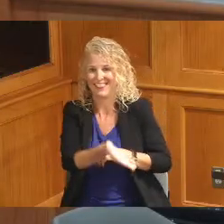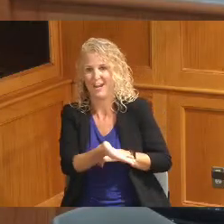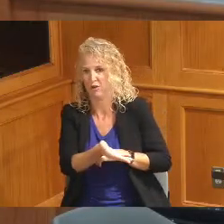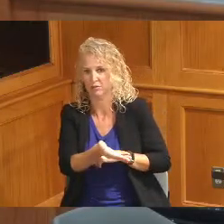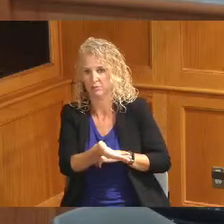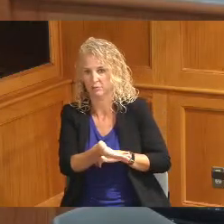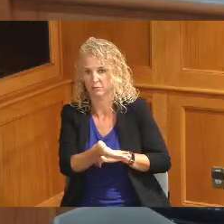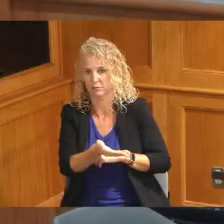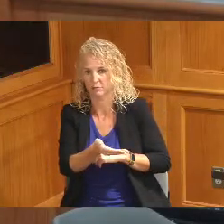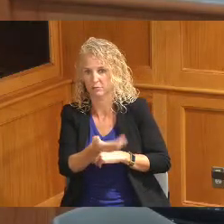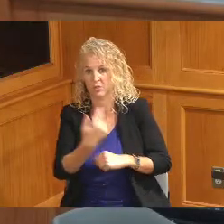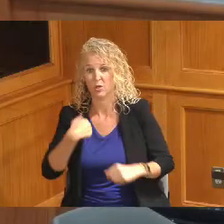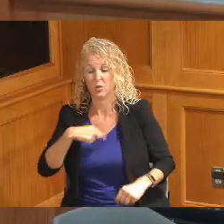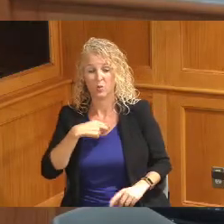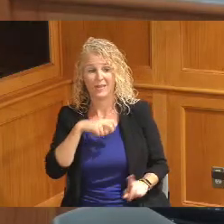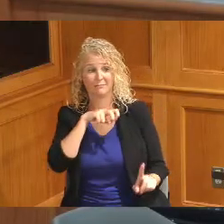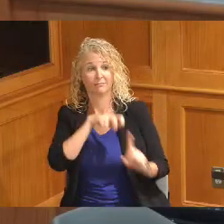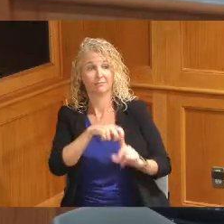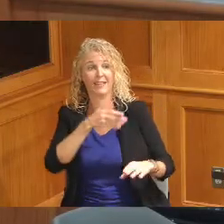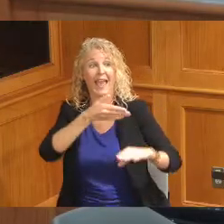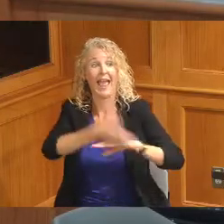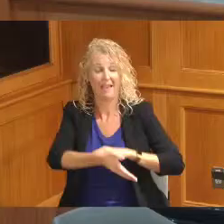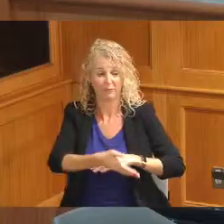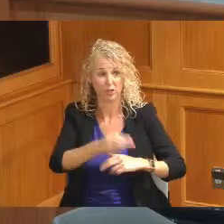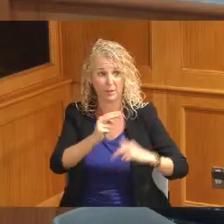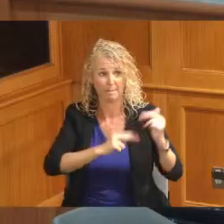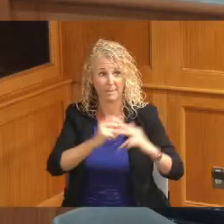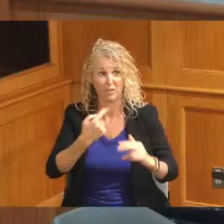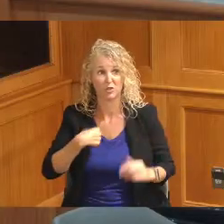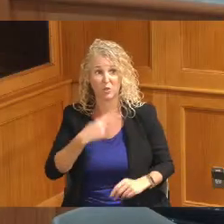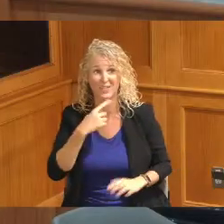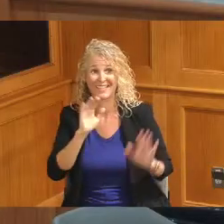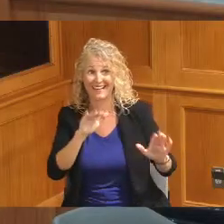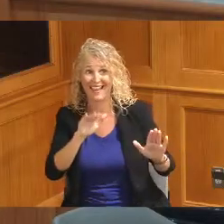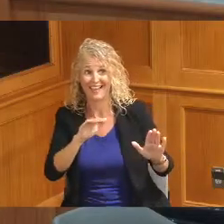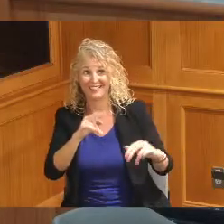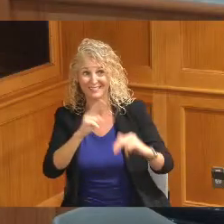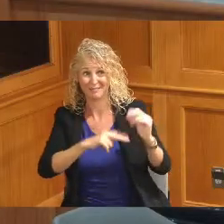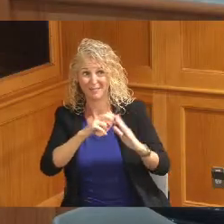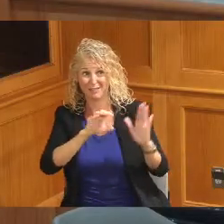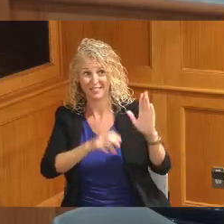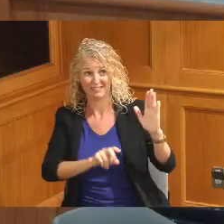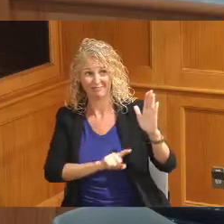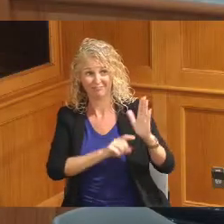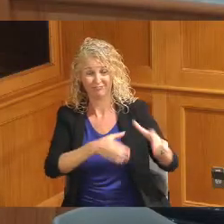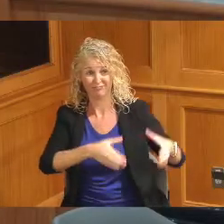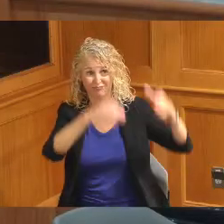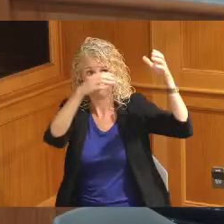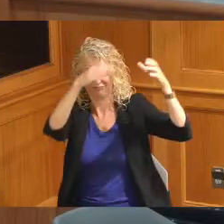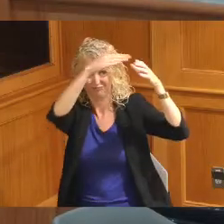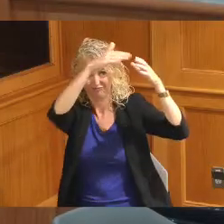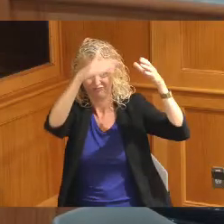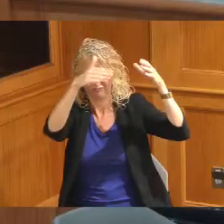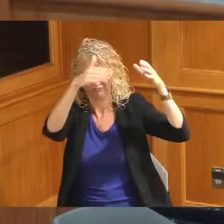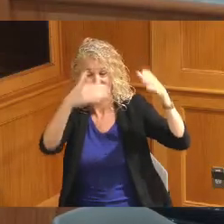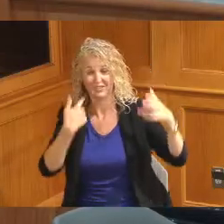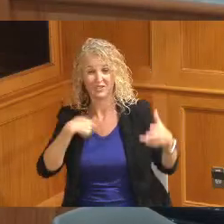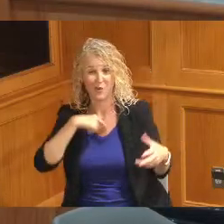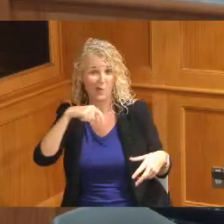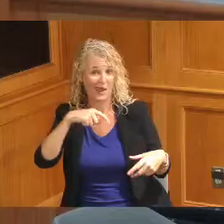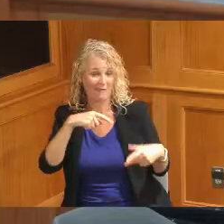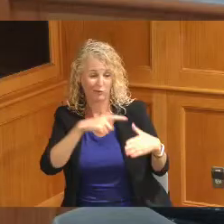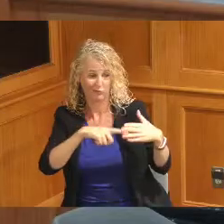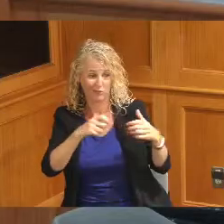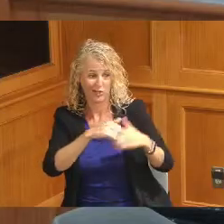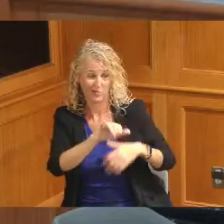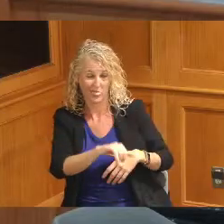something that we caught after construction. Oh. And we're like, hey, this is overhanging. Let's go into agreement with this. Okay. And so we can at least,